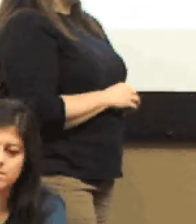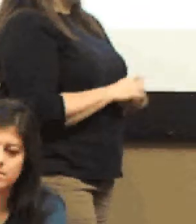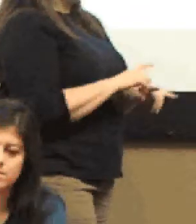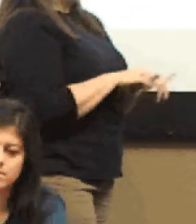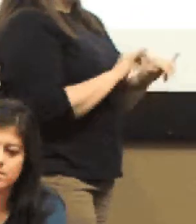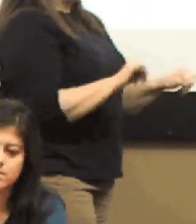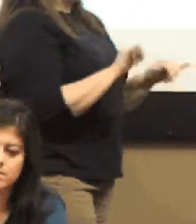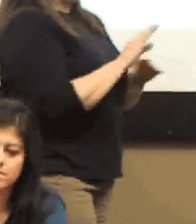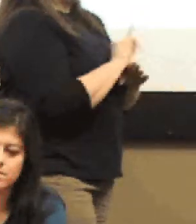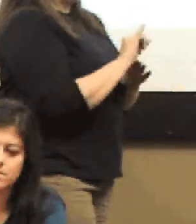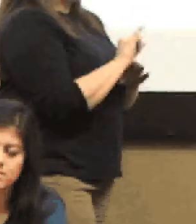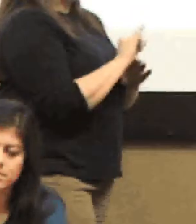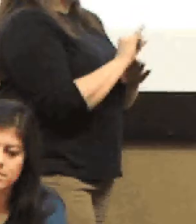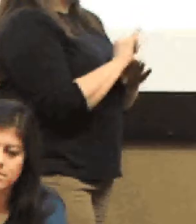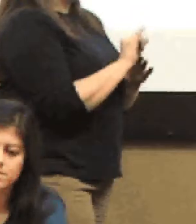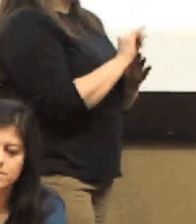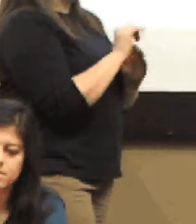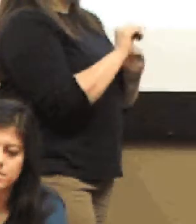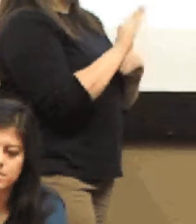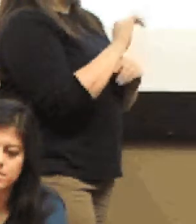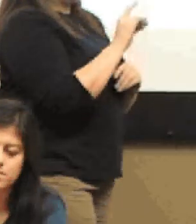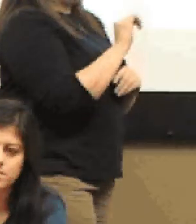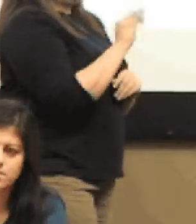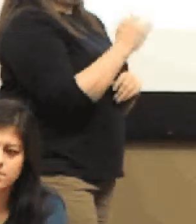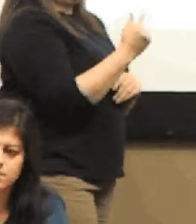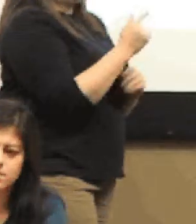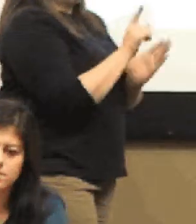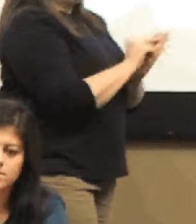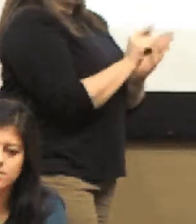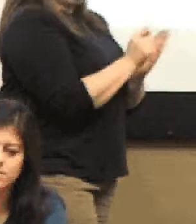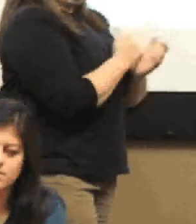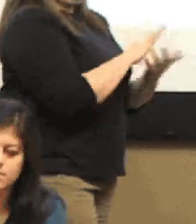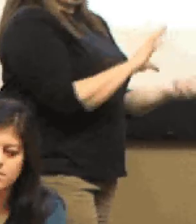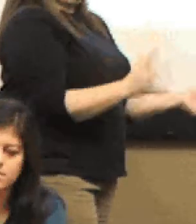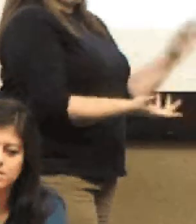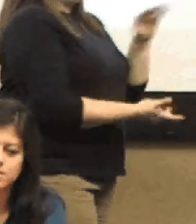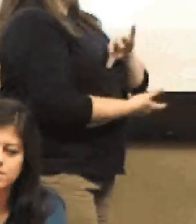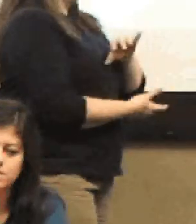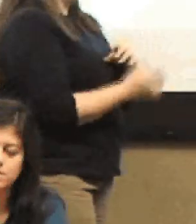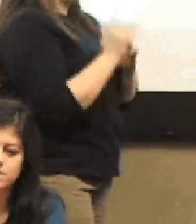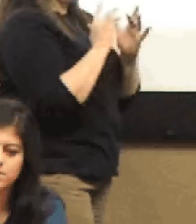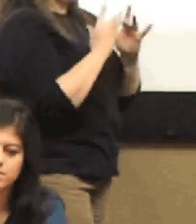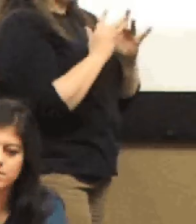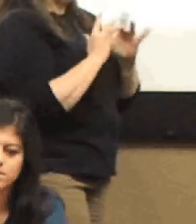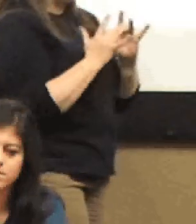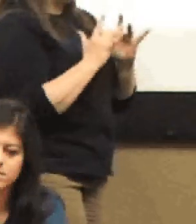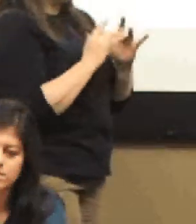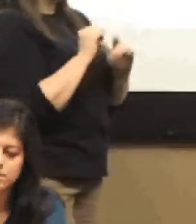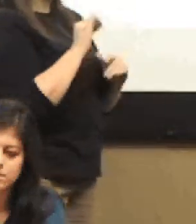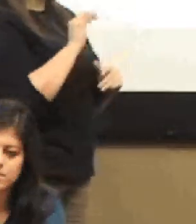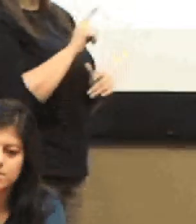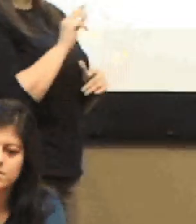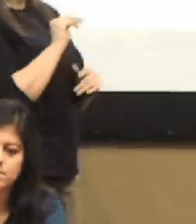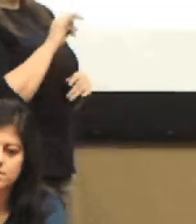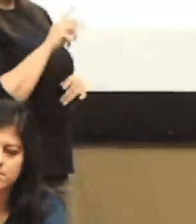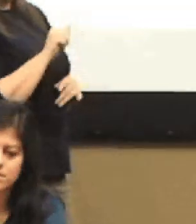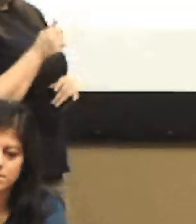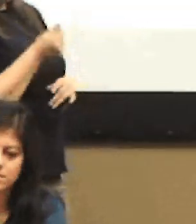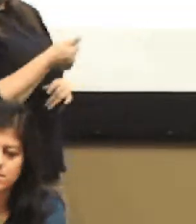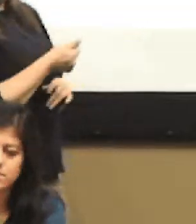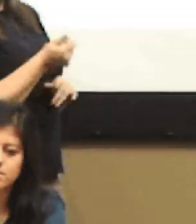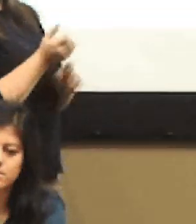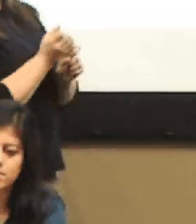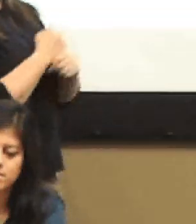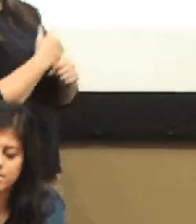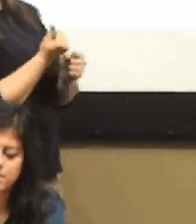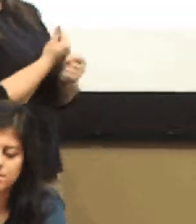I should say, broadcasting, print, whatever, have been turned upside down. I mean, the internet and social media have just